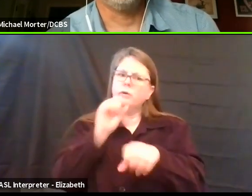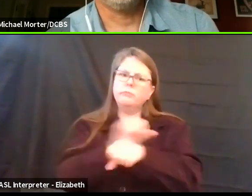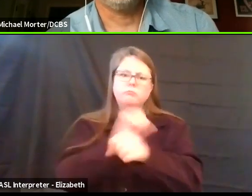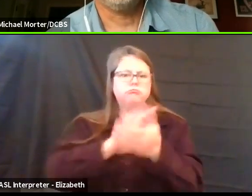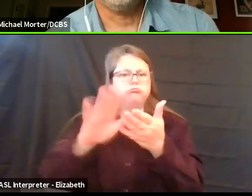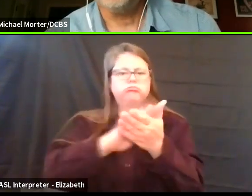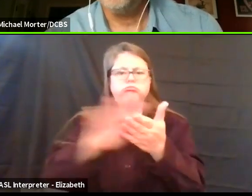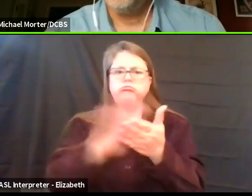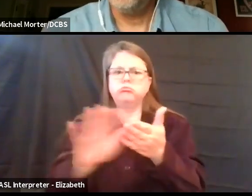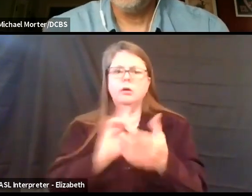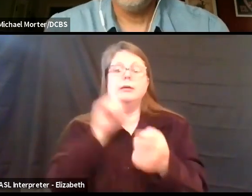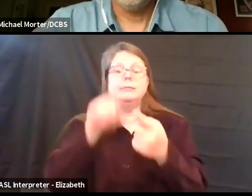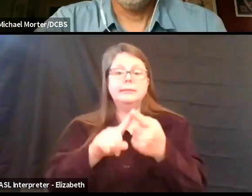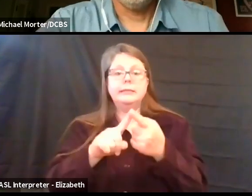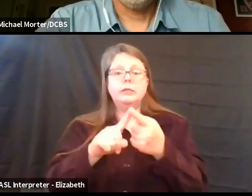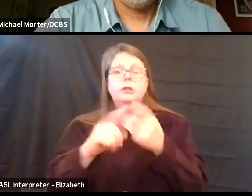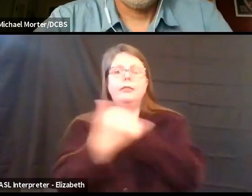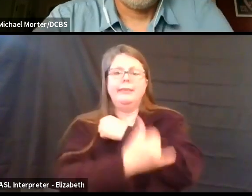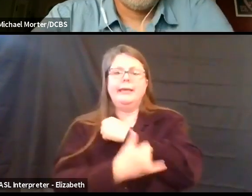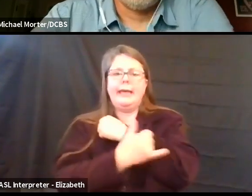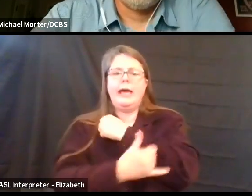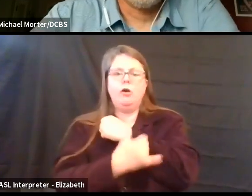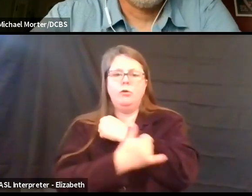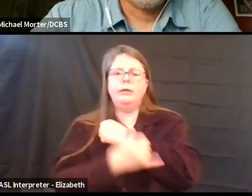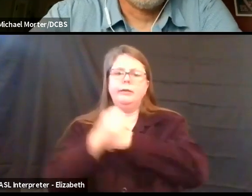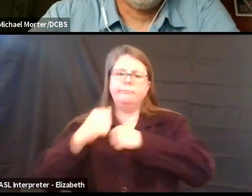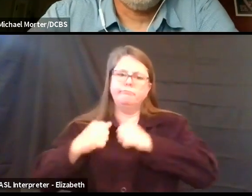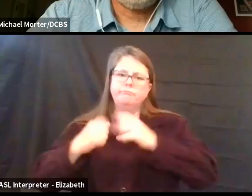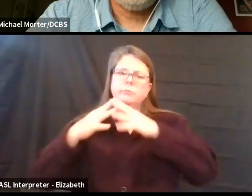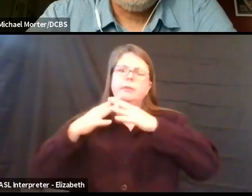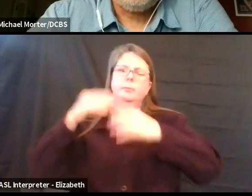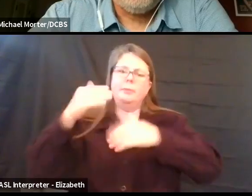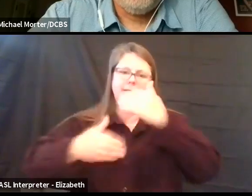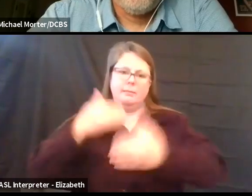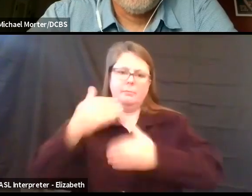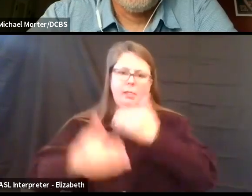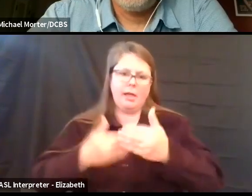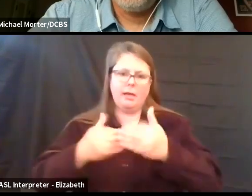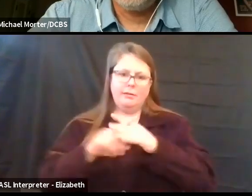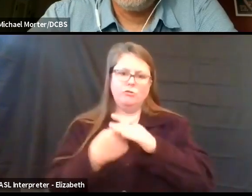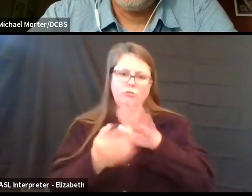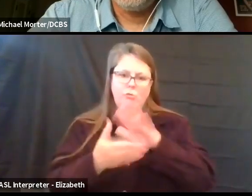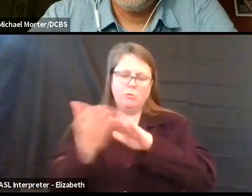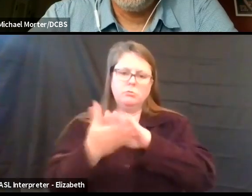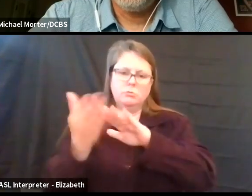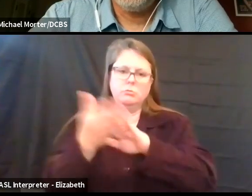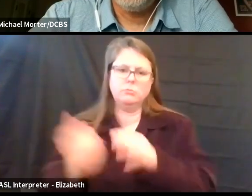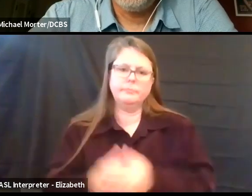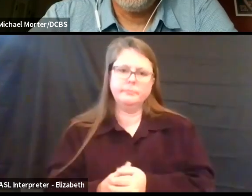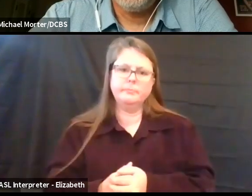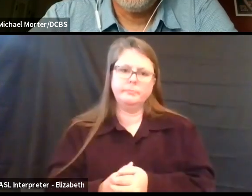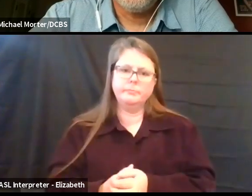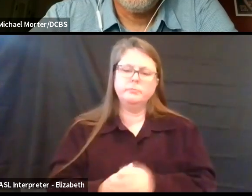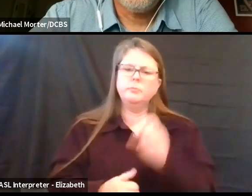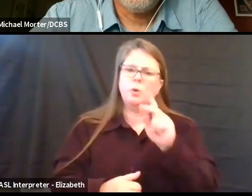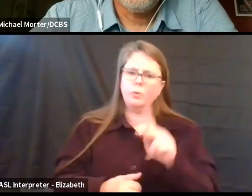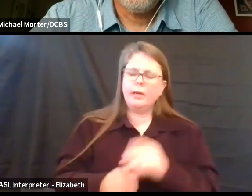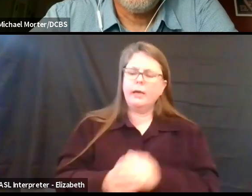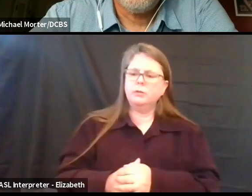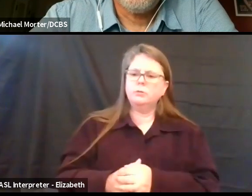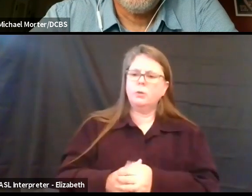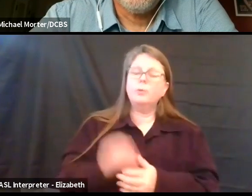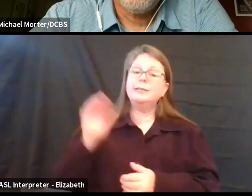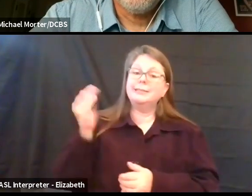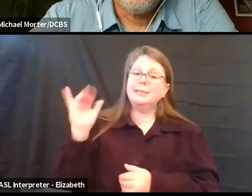selects. So it sounds like the really important takeaway for a lot of people is that the models that are being looked at will